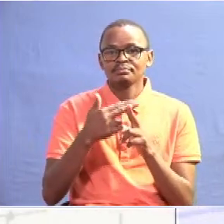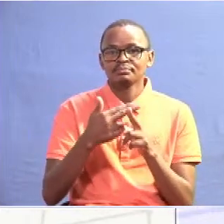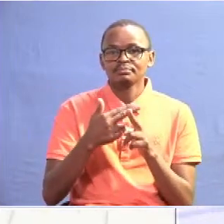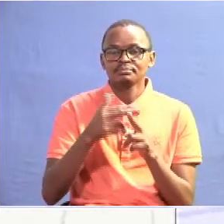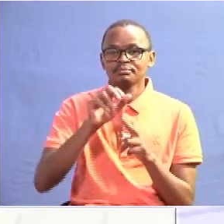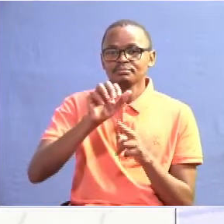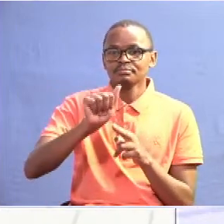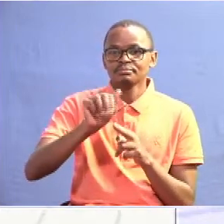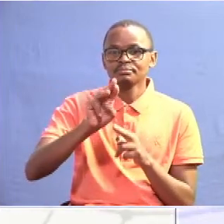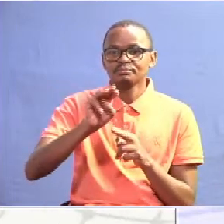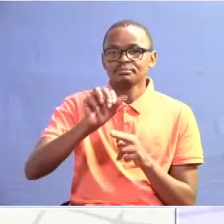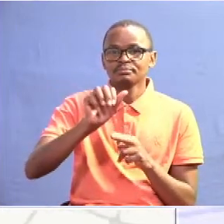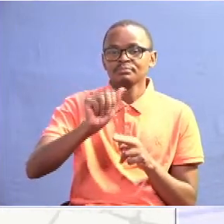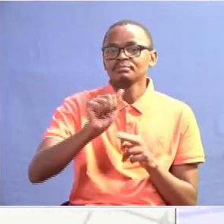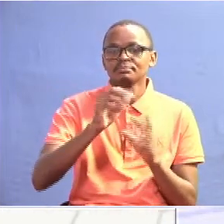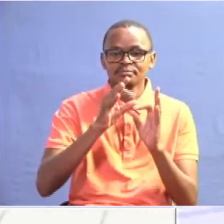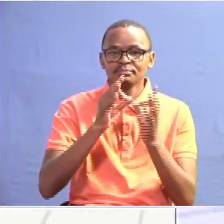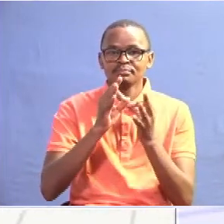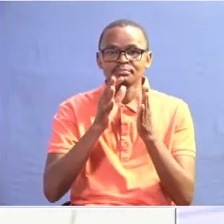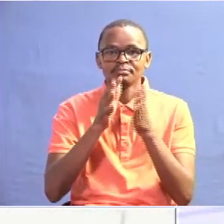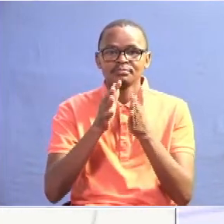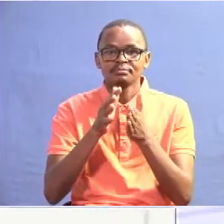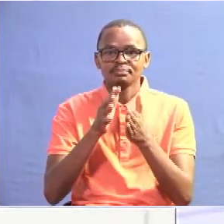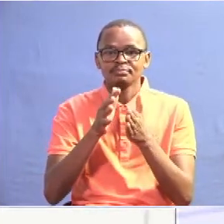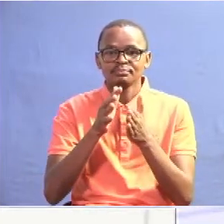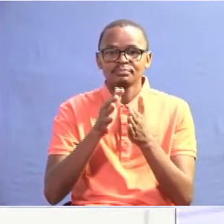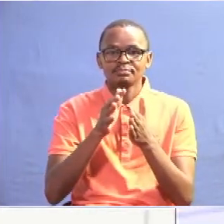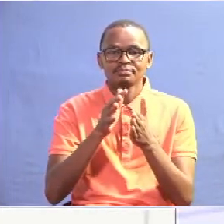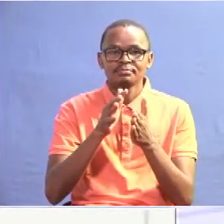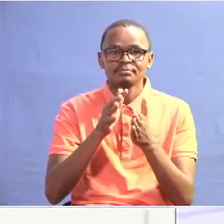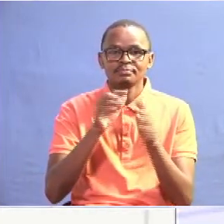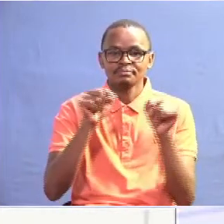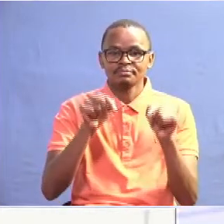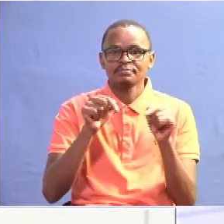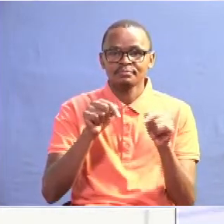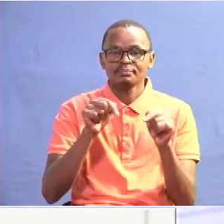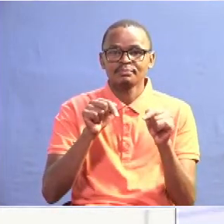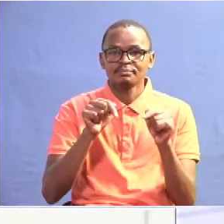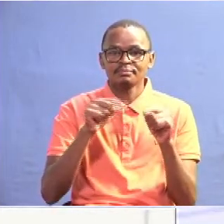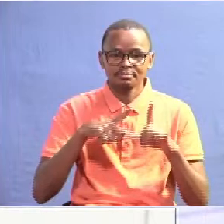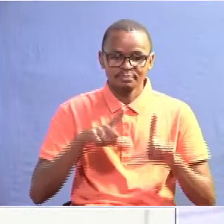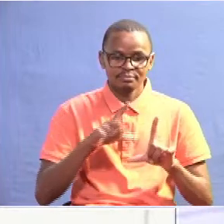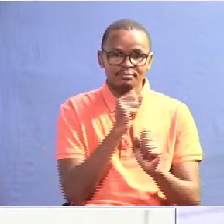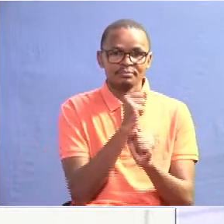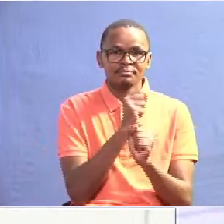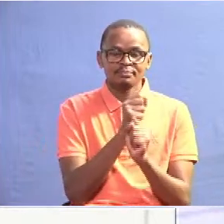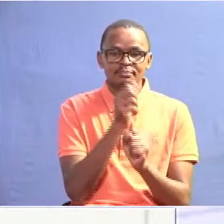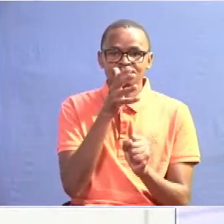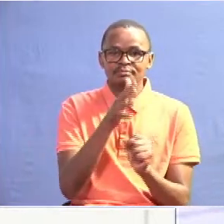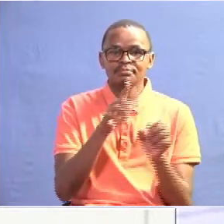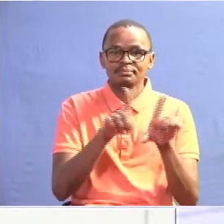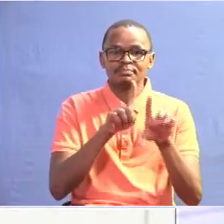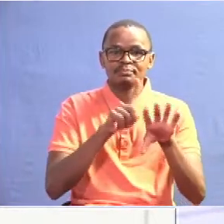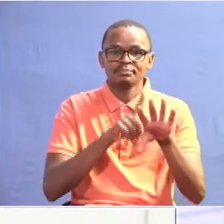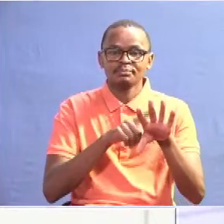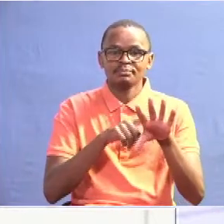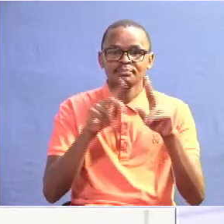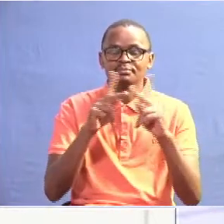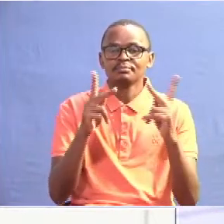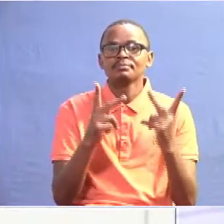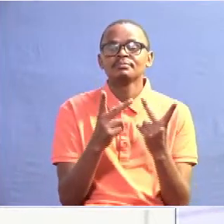Evans. Moses Gitonga has been our sign language interpreter tonight. Let's do this same time, same